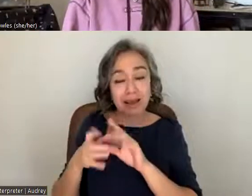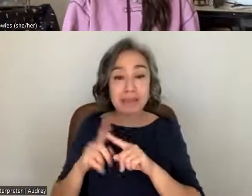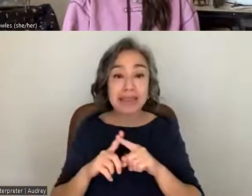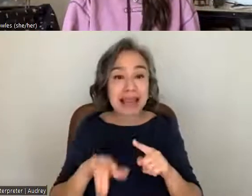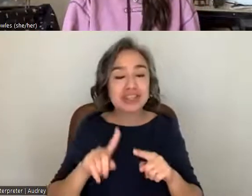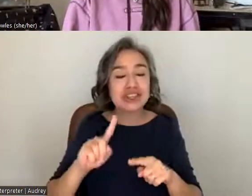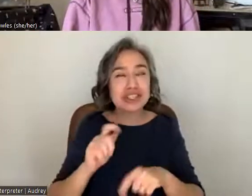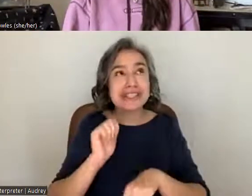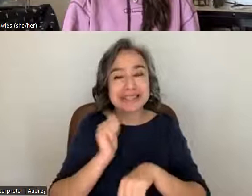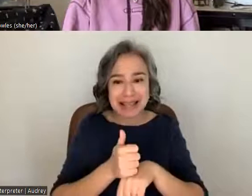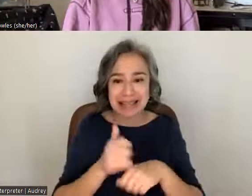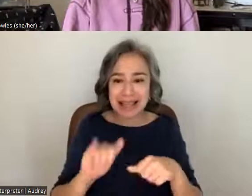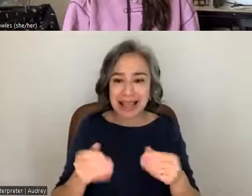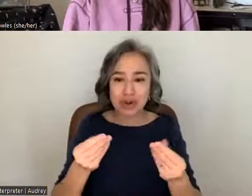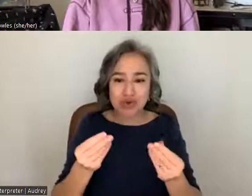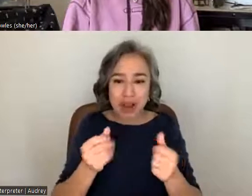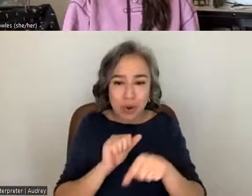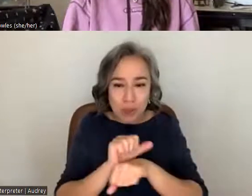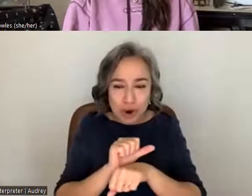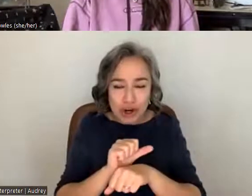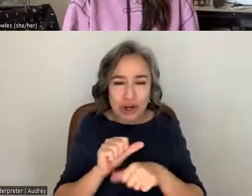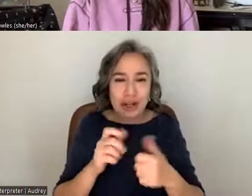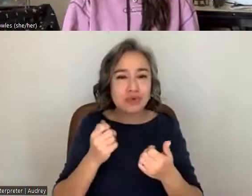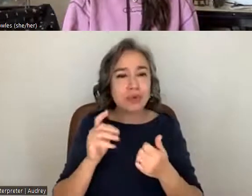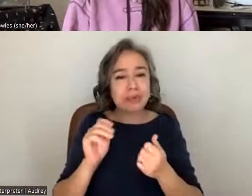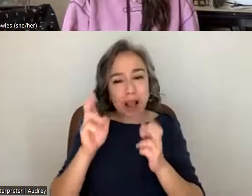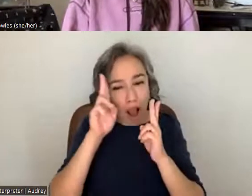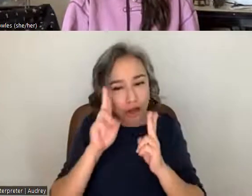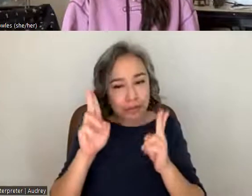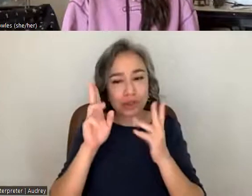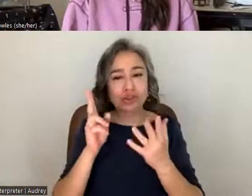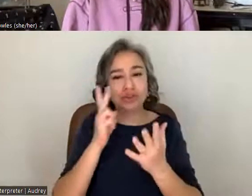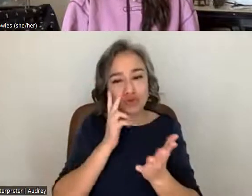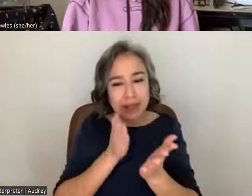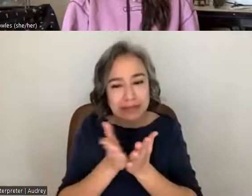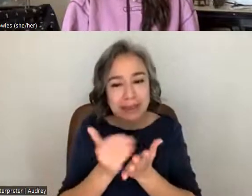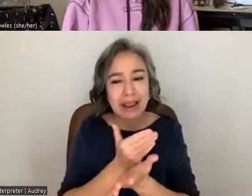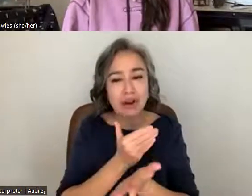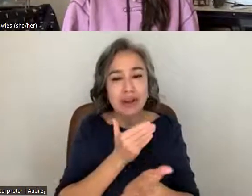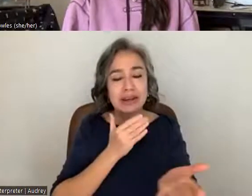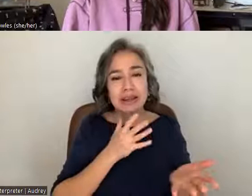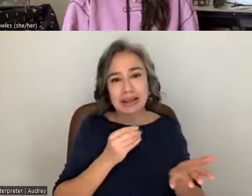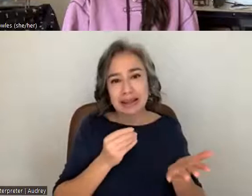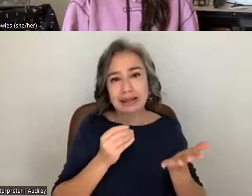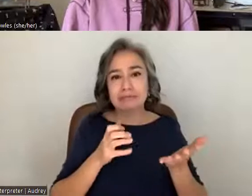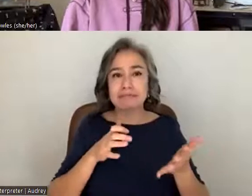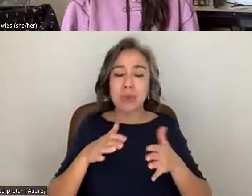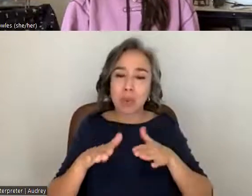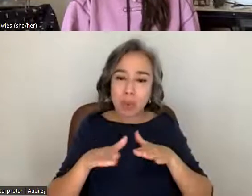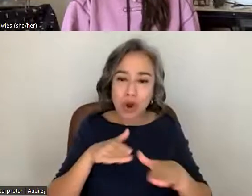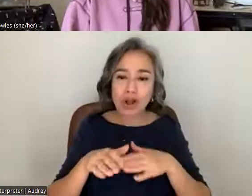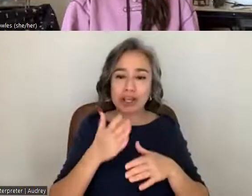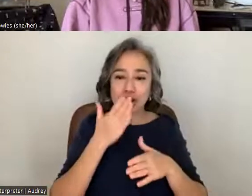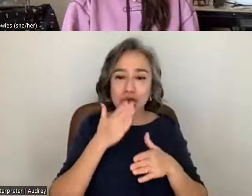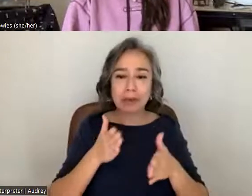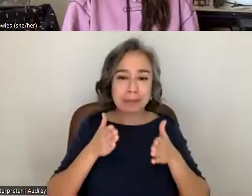groundwork and being honorable and being transparent and walking in a good path.